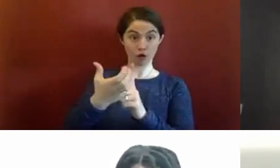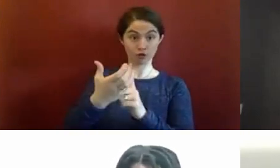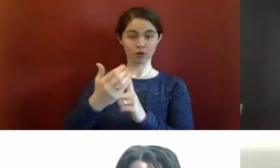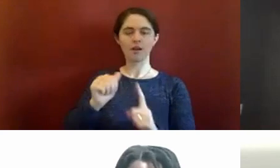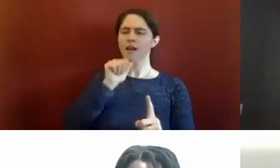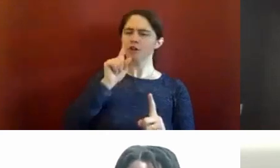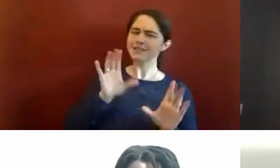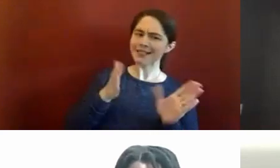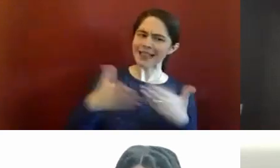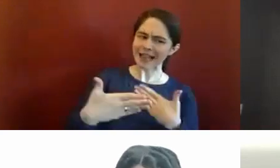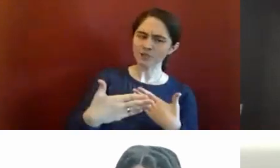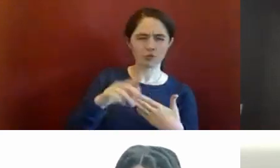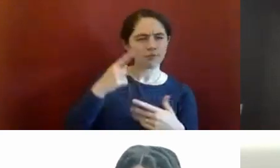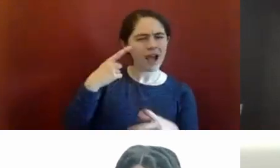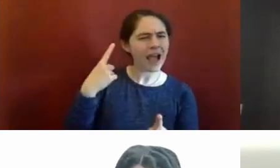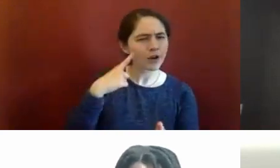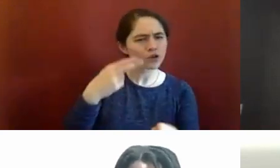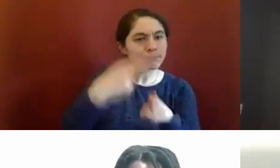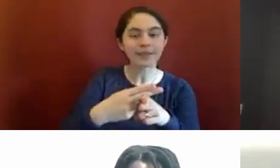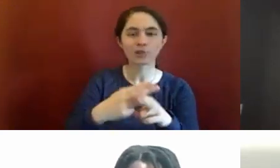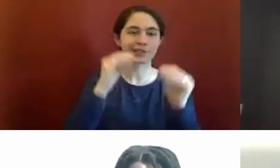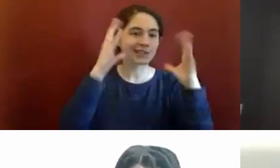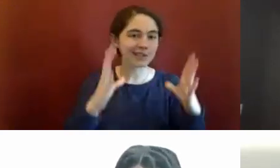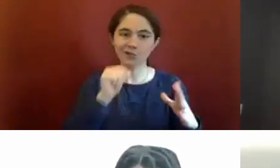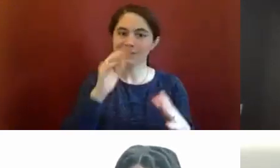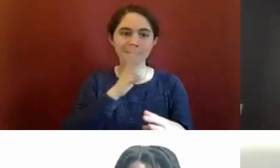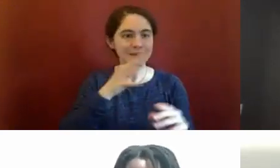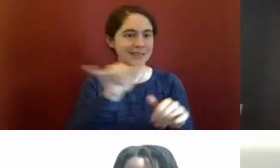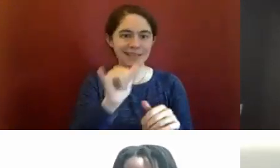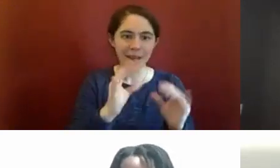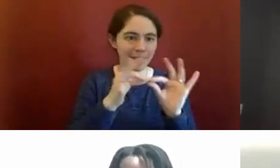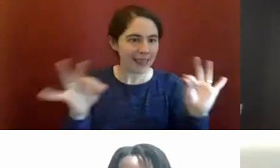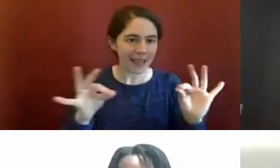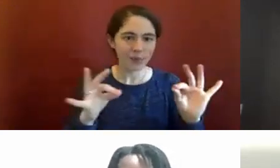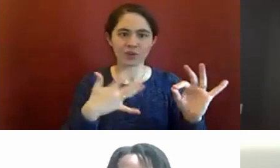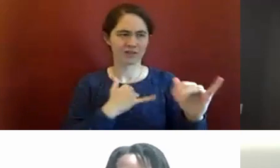having teachers that spoke the same language, but also just the school as a whole, and how they were,